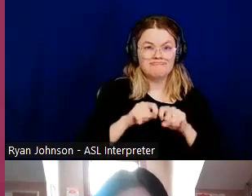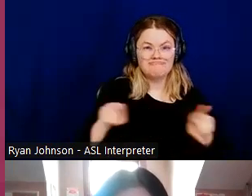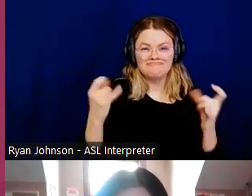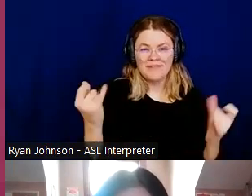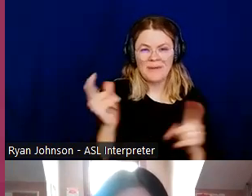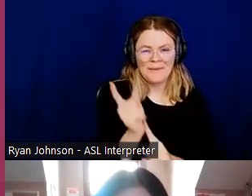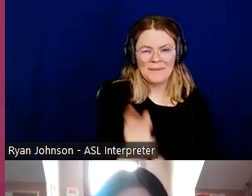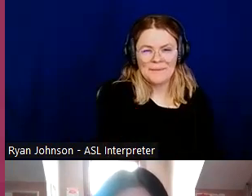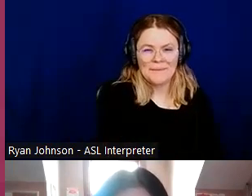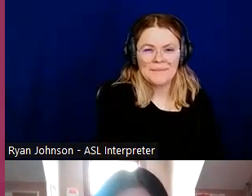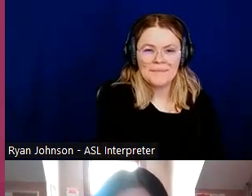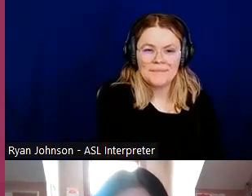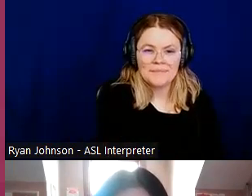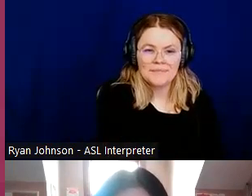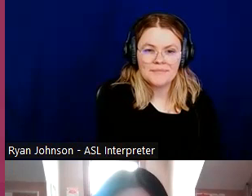quick.